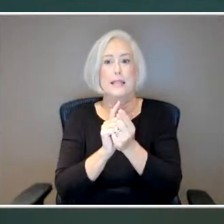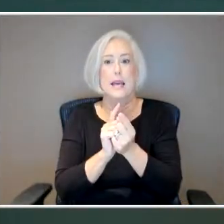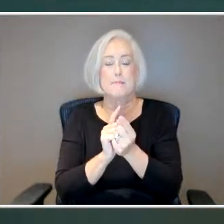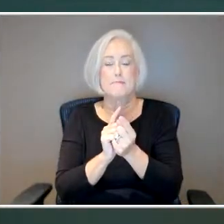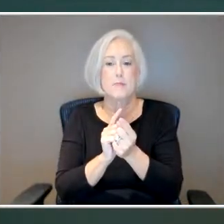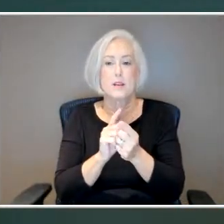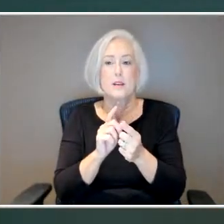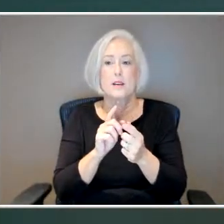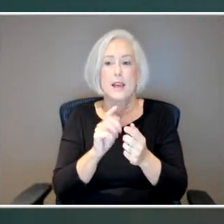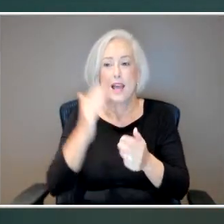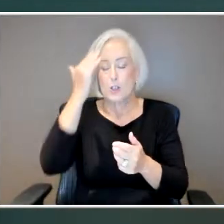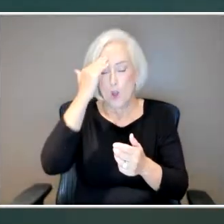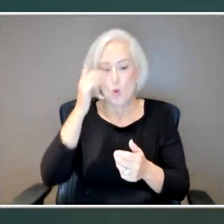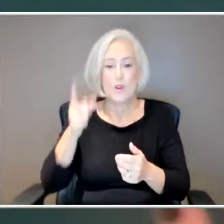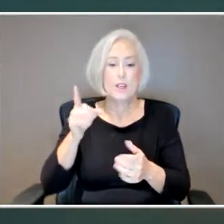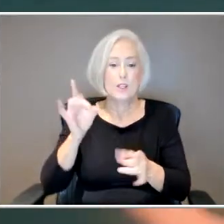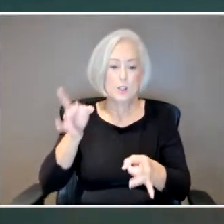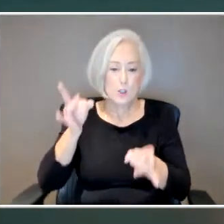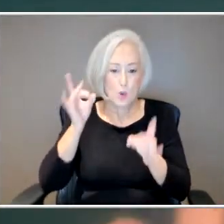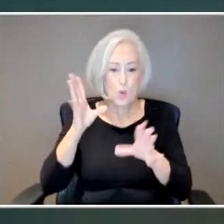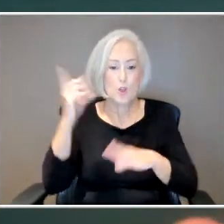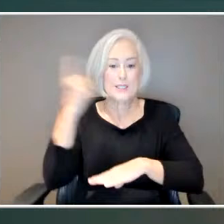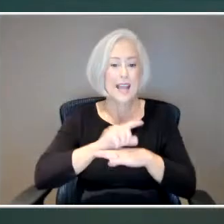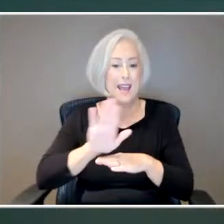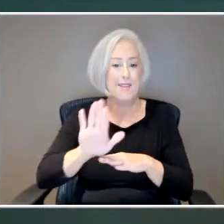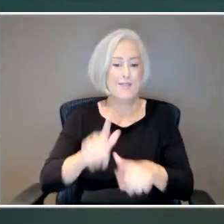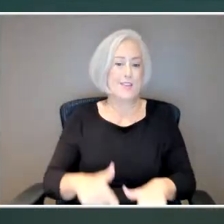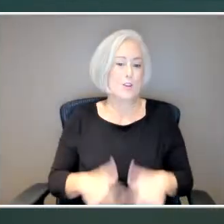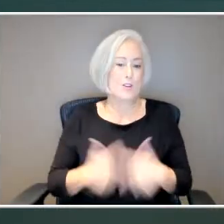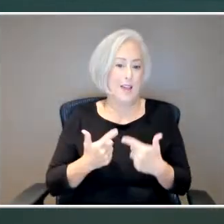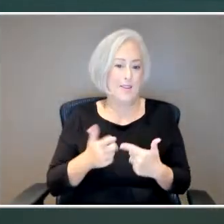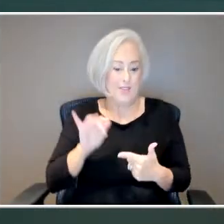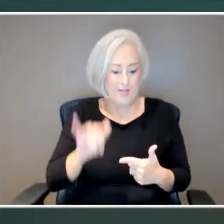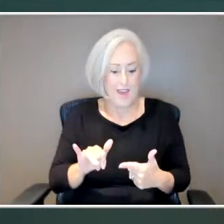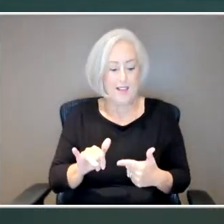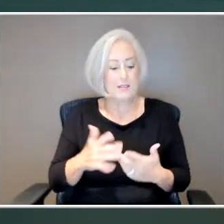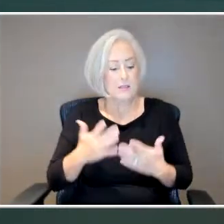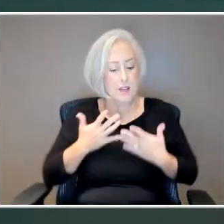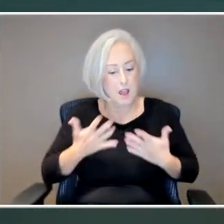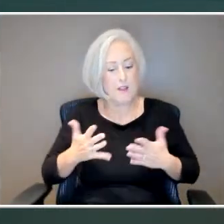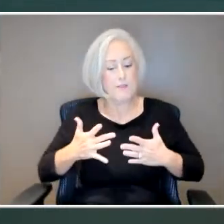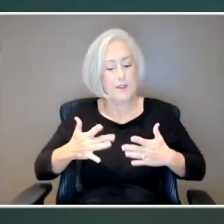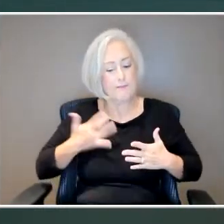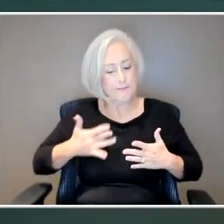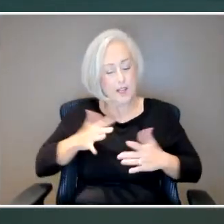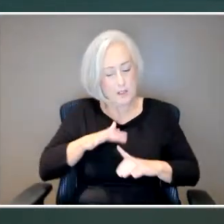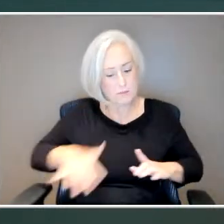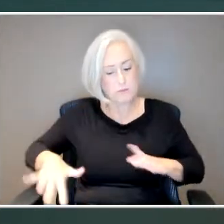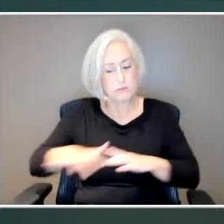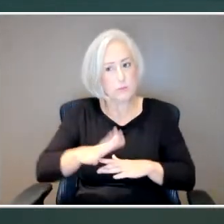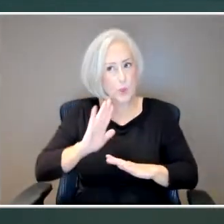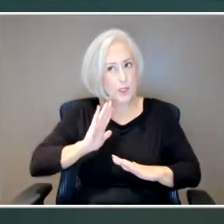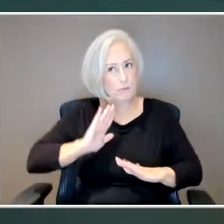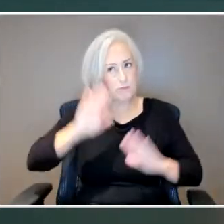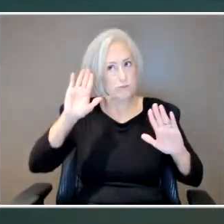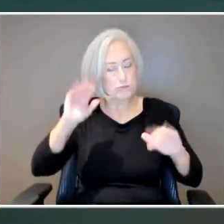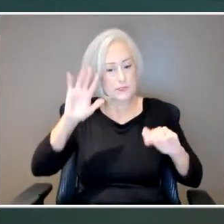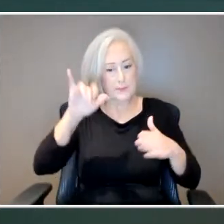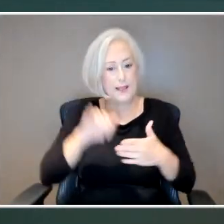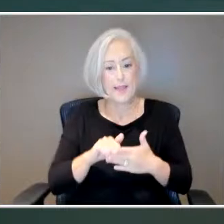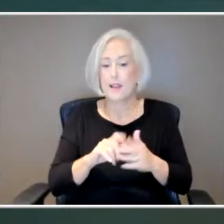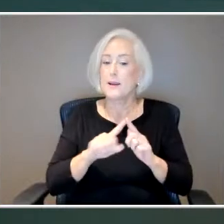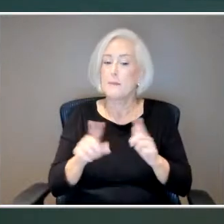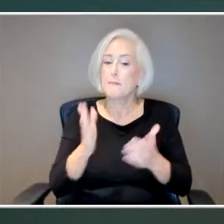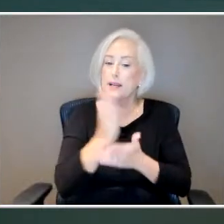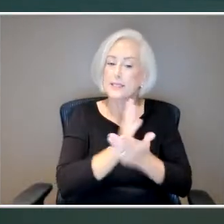Like that's where we live and that's where we operate. So we kind of have that expectation. But some patients are